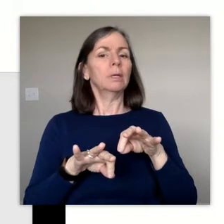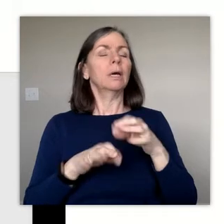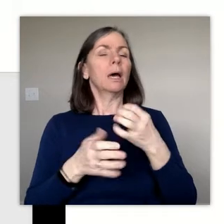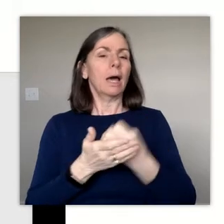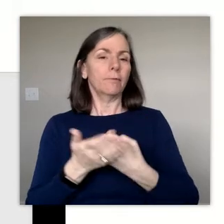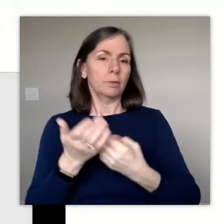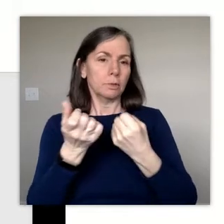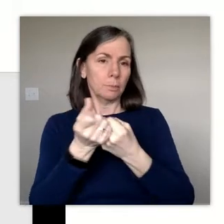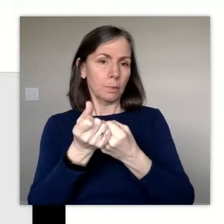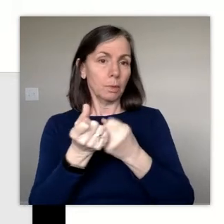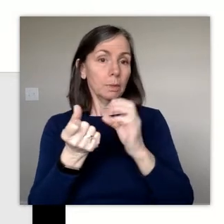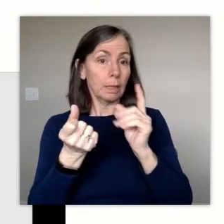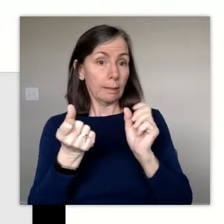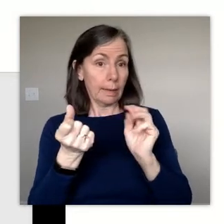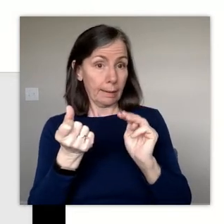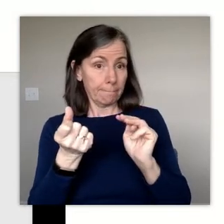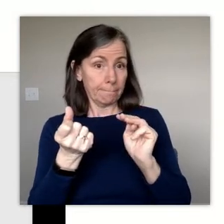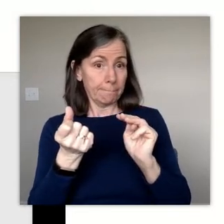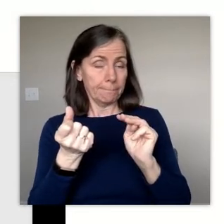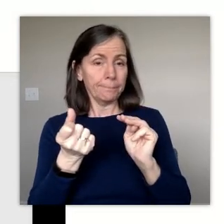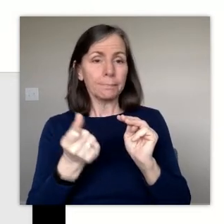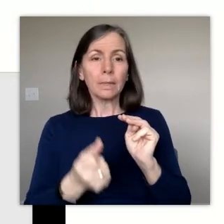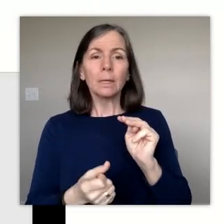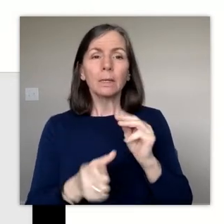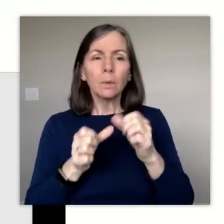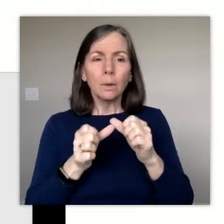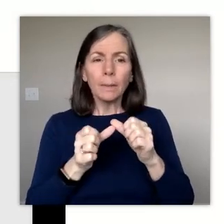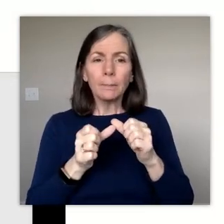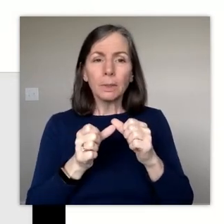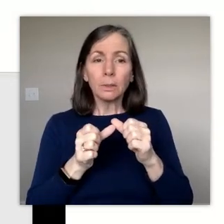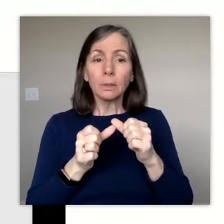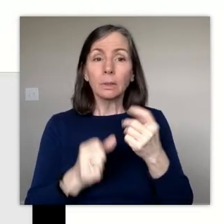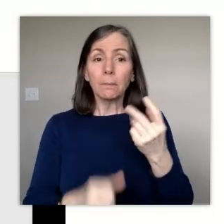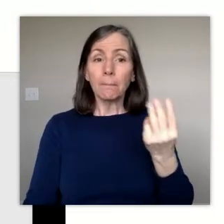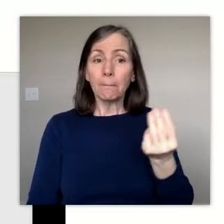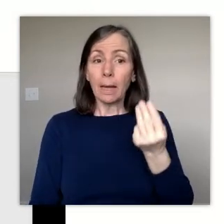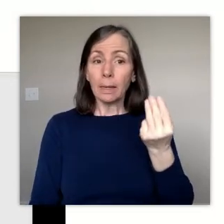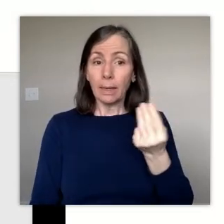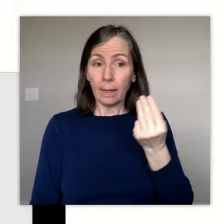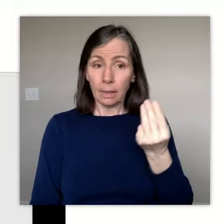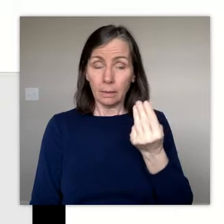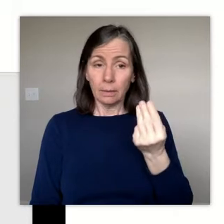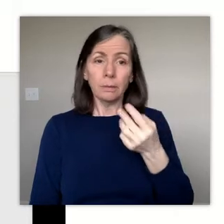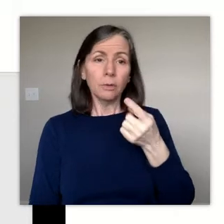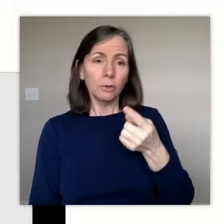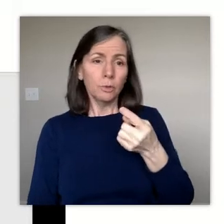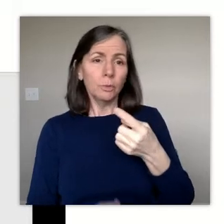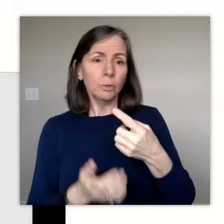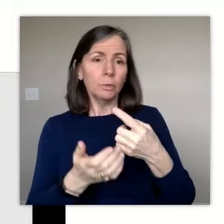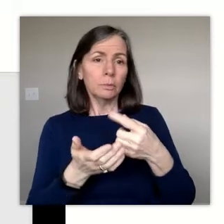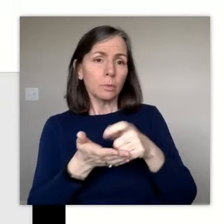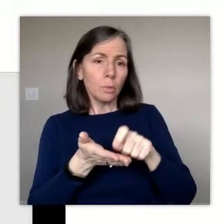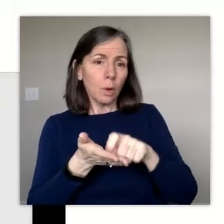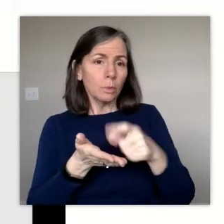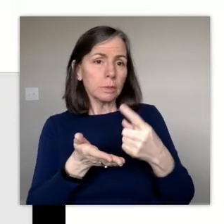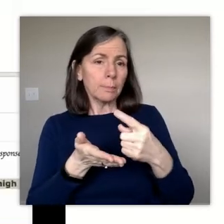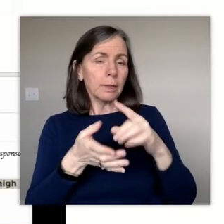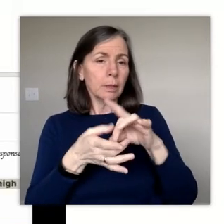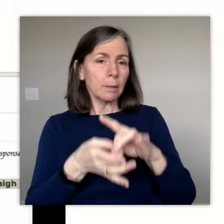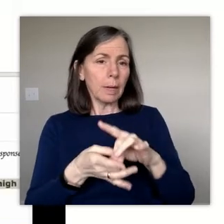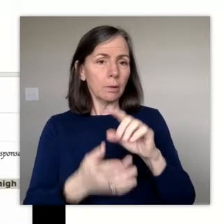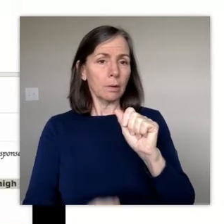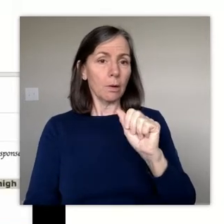On Monday, I asked you guys to answer a question, sort of a kind of argument writing. You guys may remember